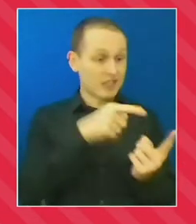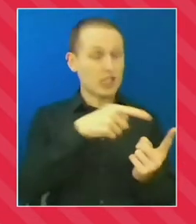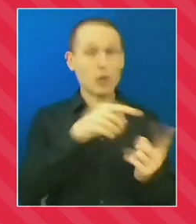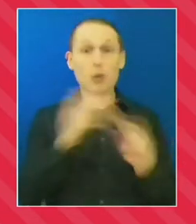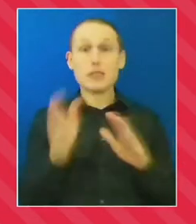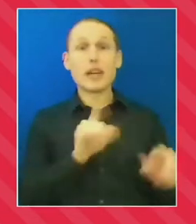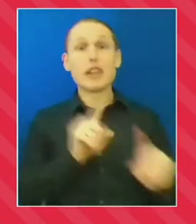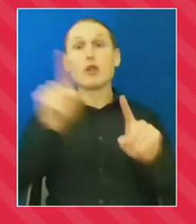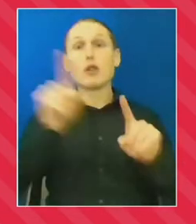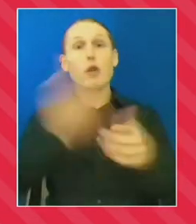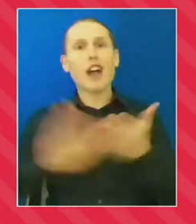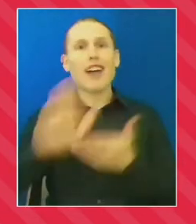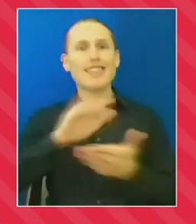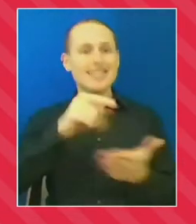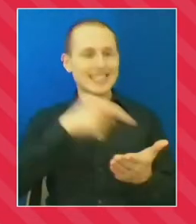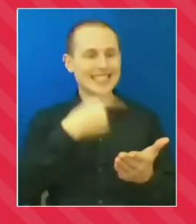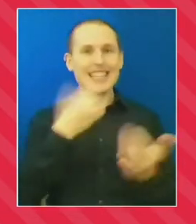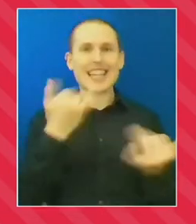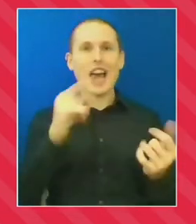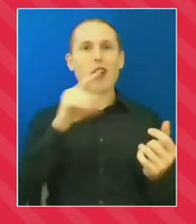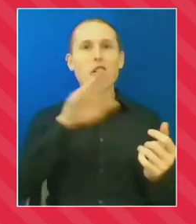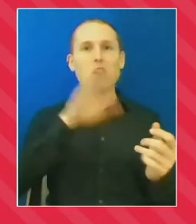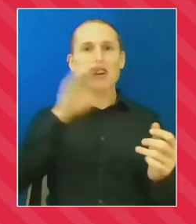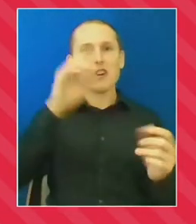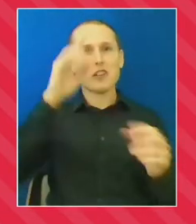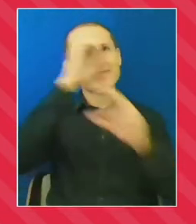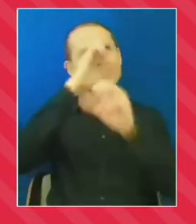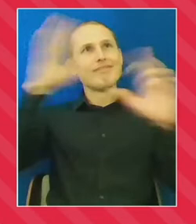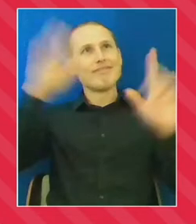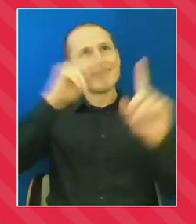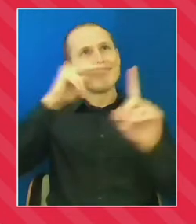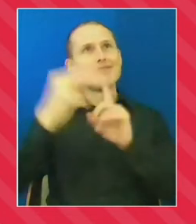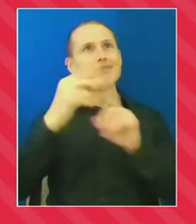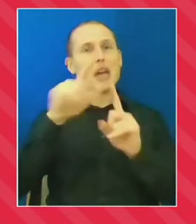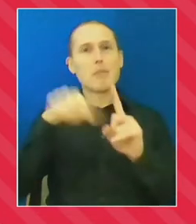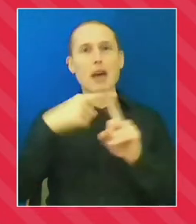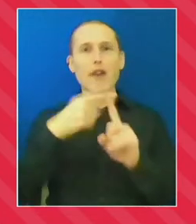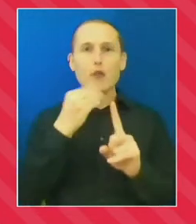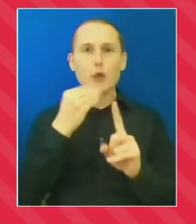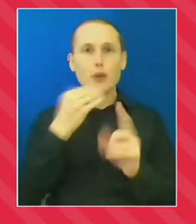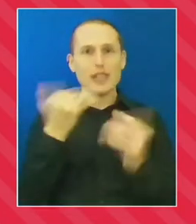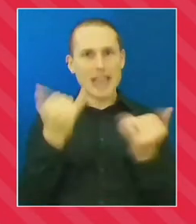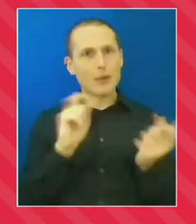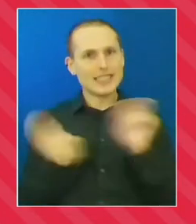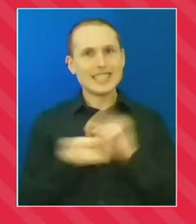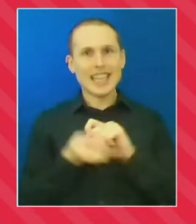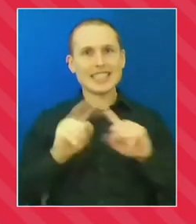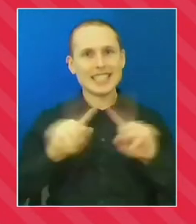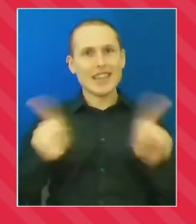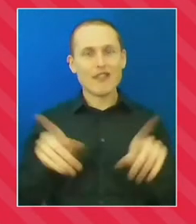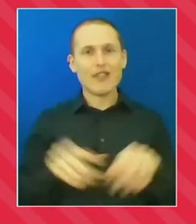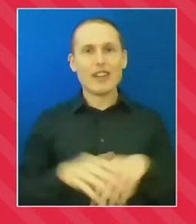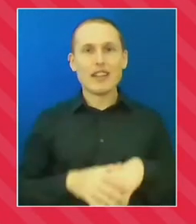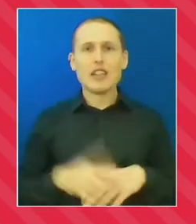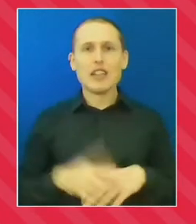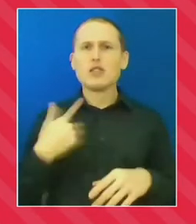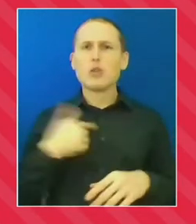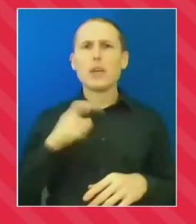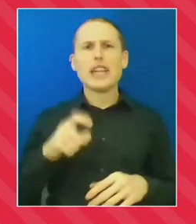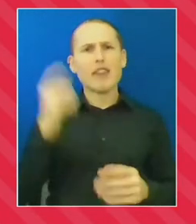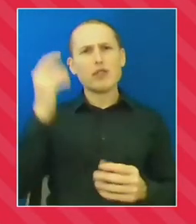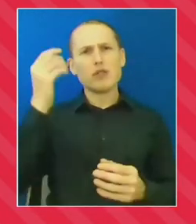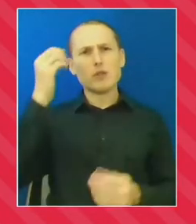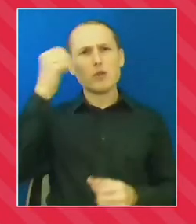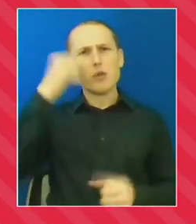is different. Mm-hmm. So we have to remember that while we're supporting and lifting up those in their 20s, we've got